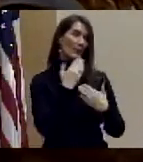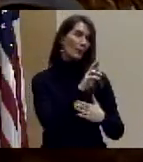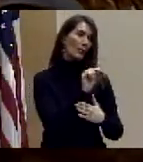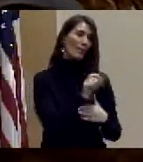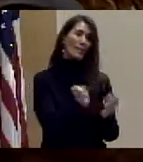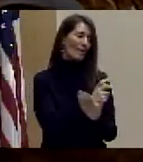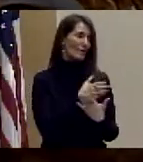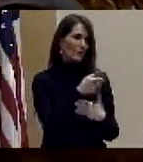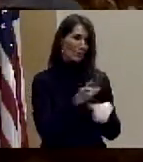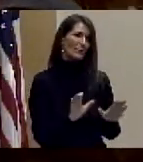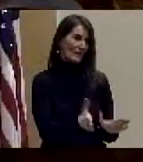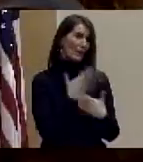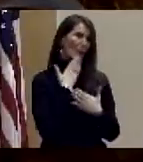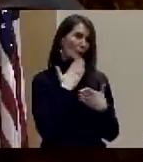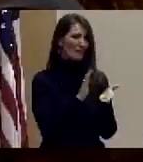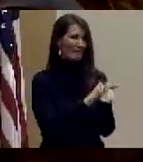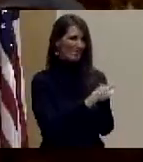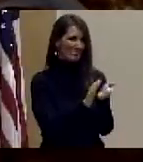you did.